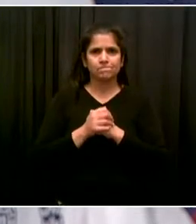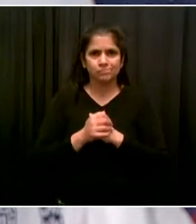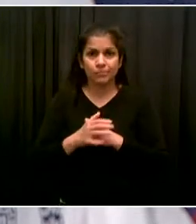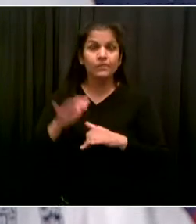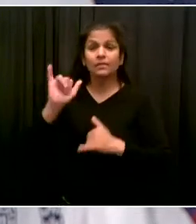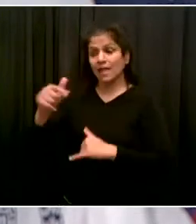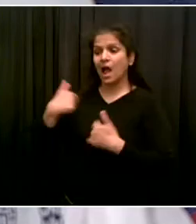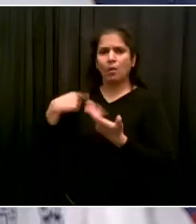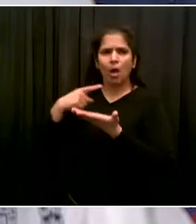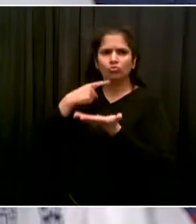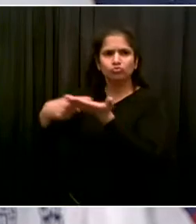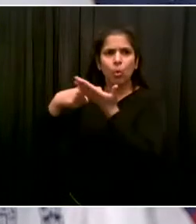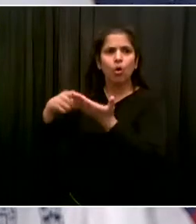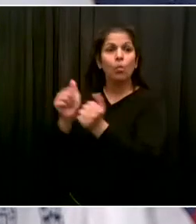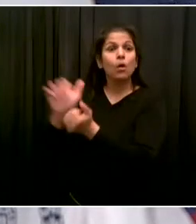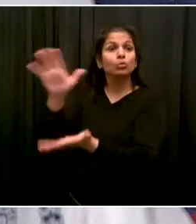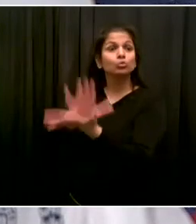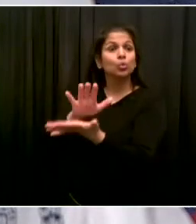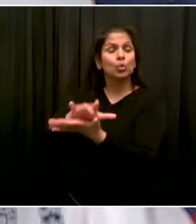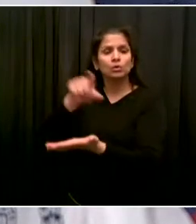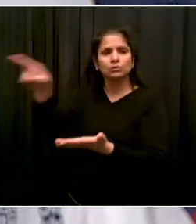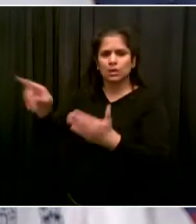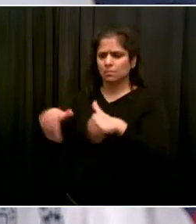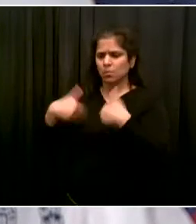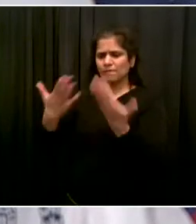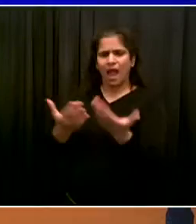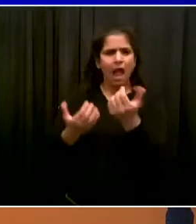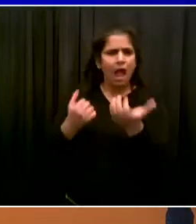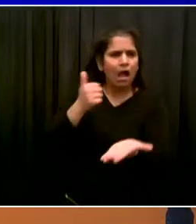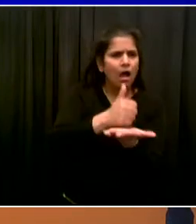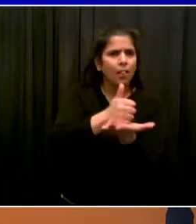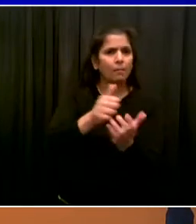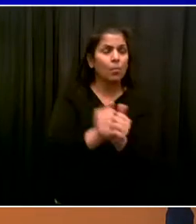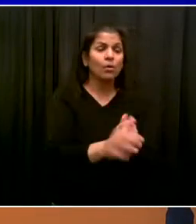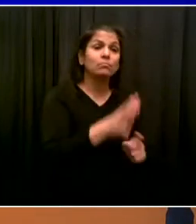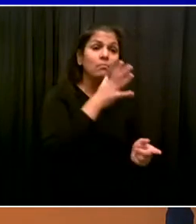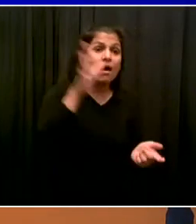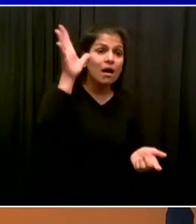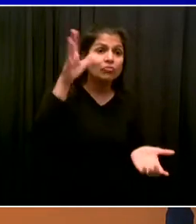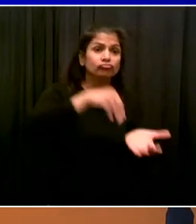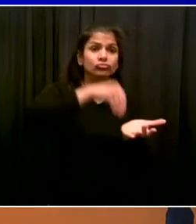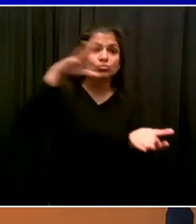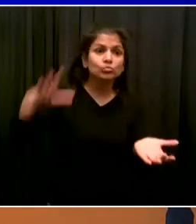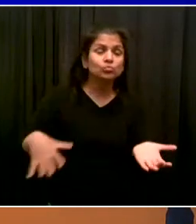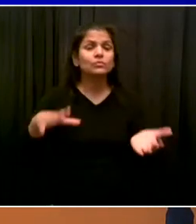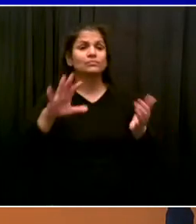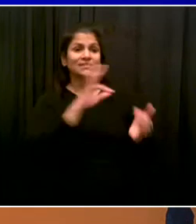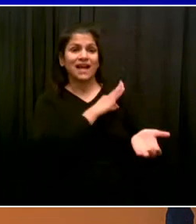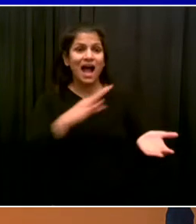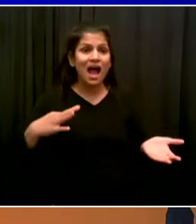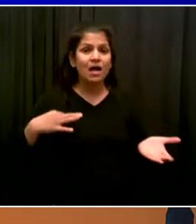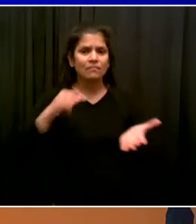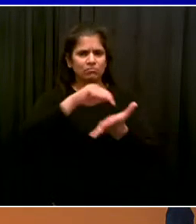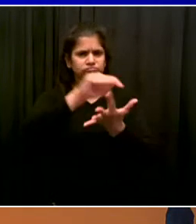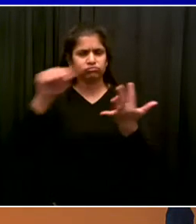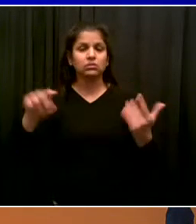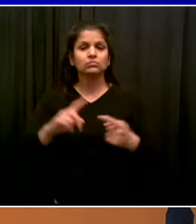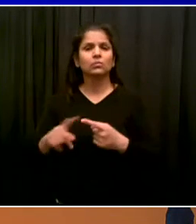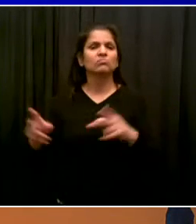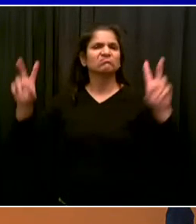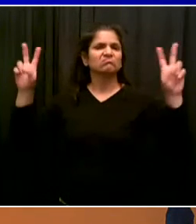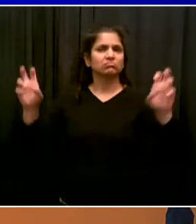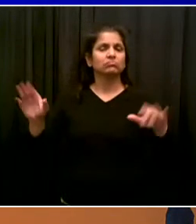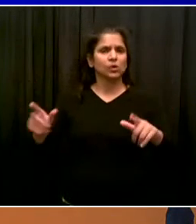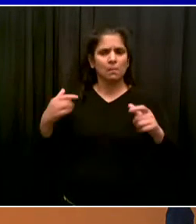something very big this summer, very different, like nothing you've ever seen in summer in New York City before. And so